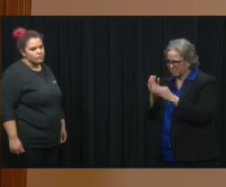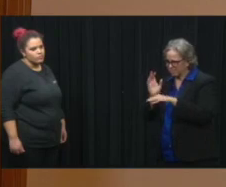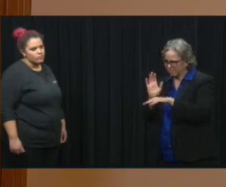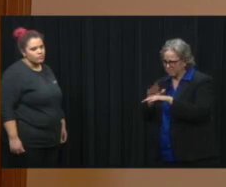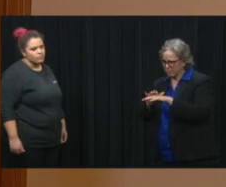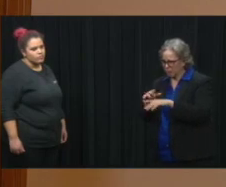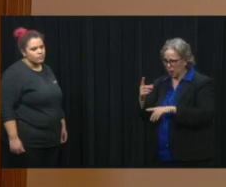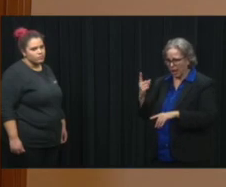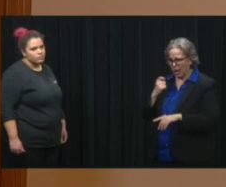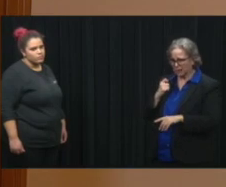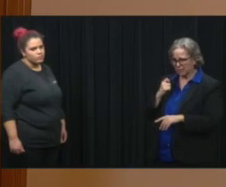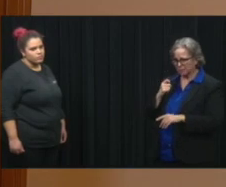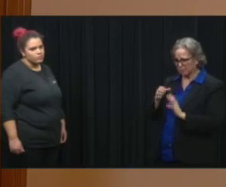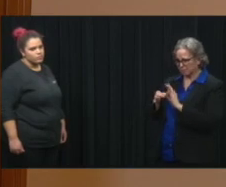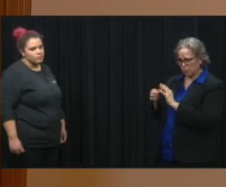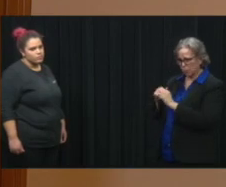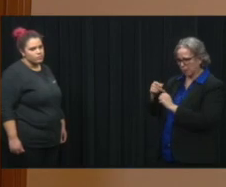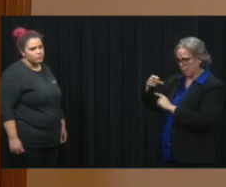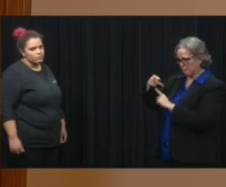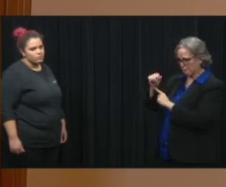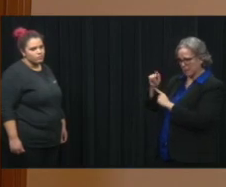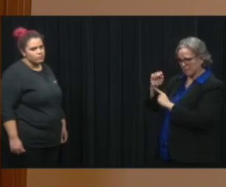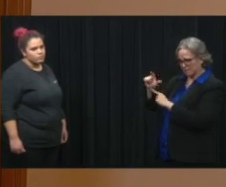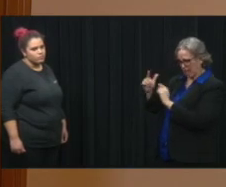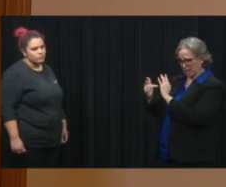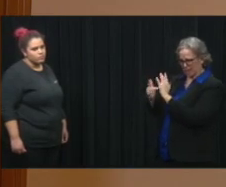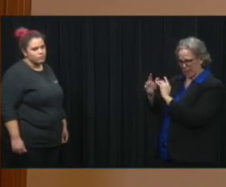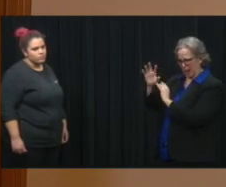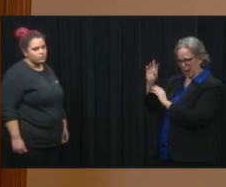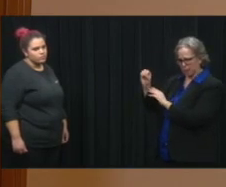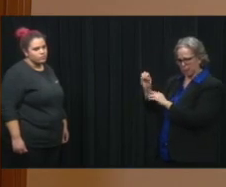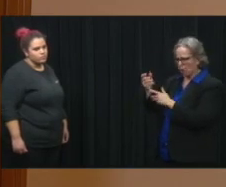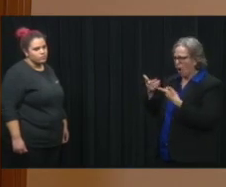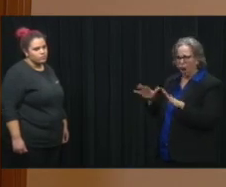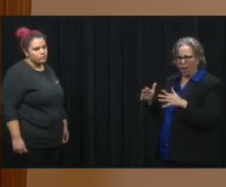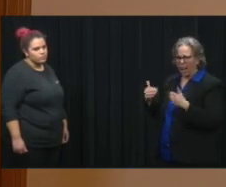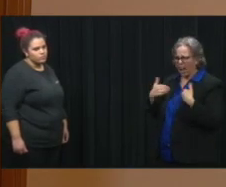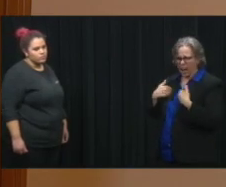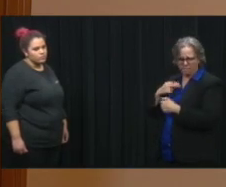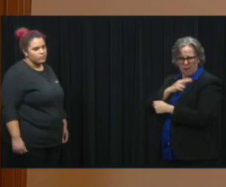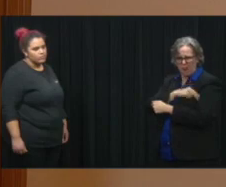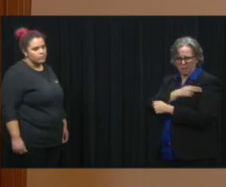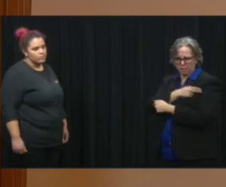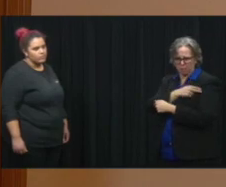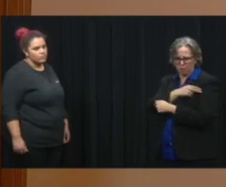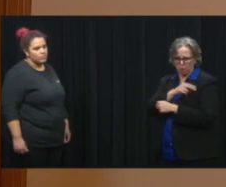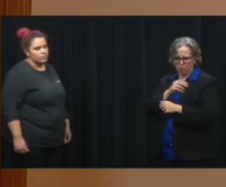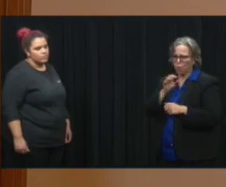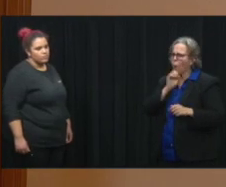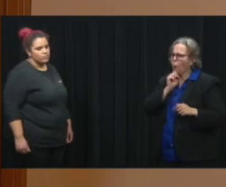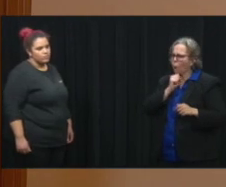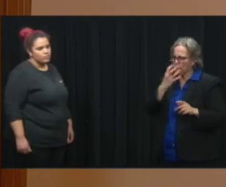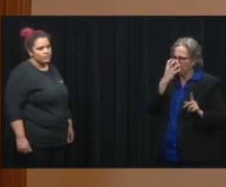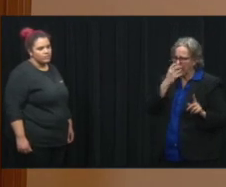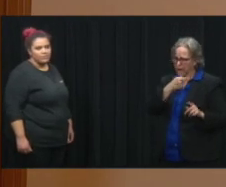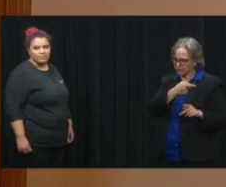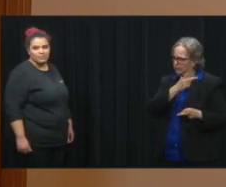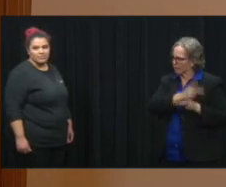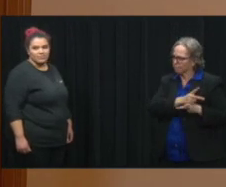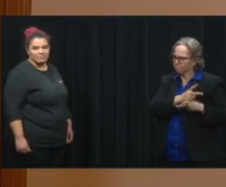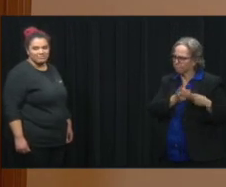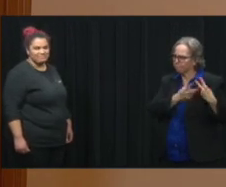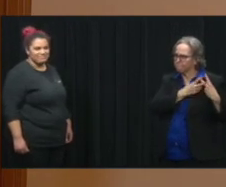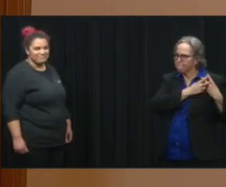hospitals keeping their old masks. We really are waiting for that. FDA approval, FDA out